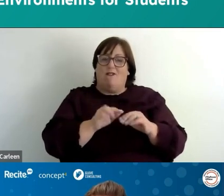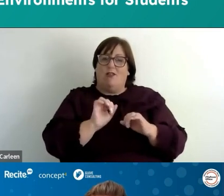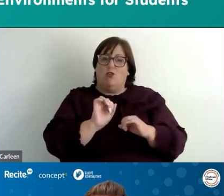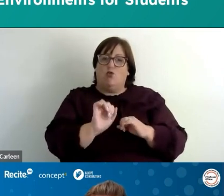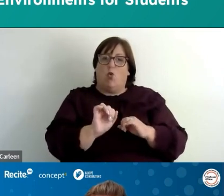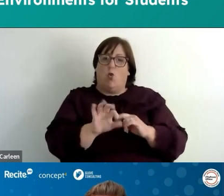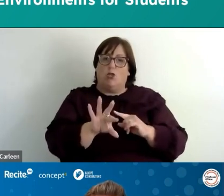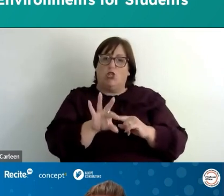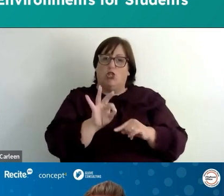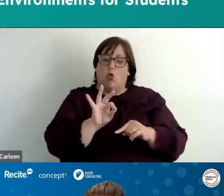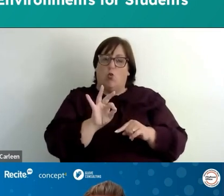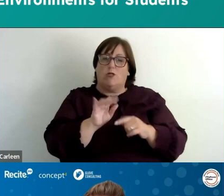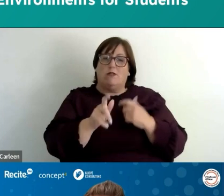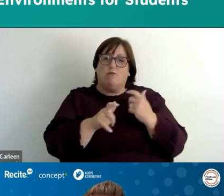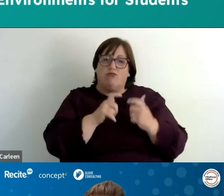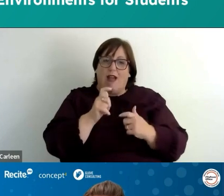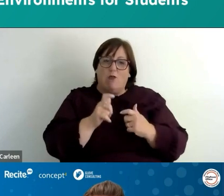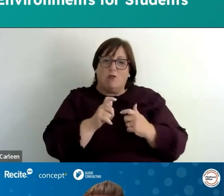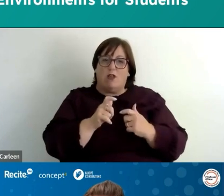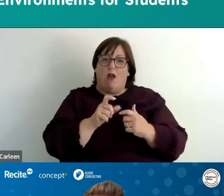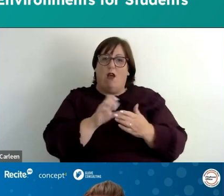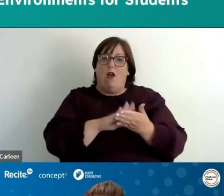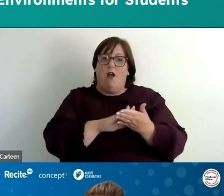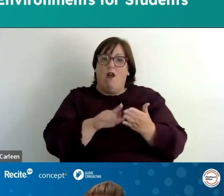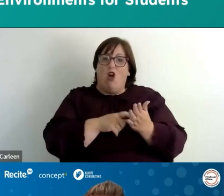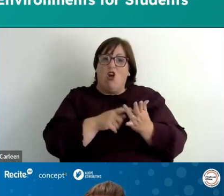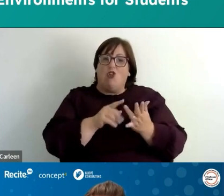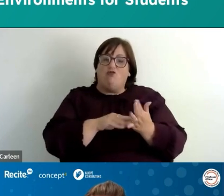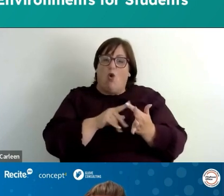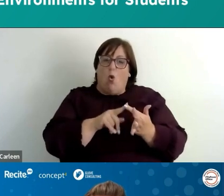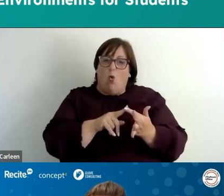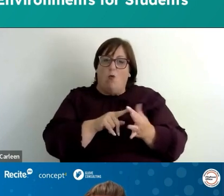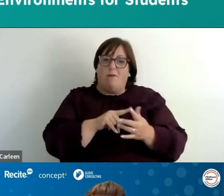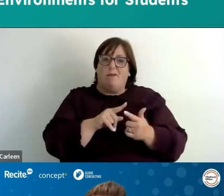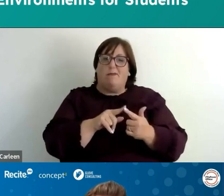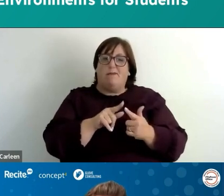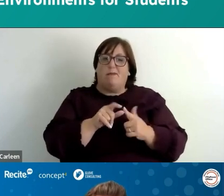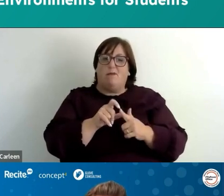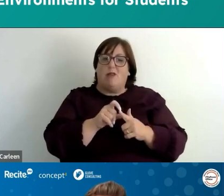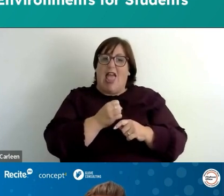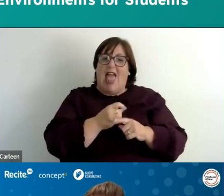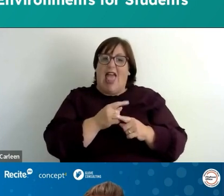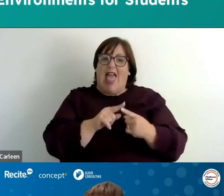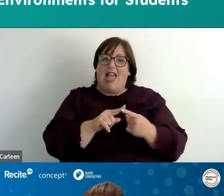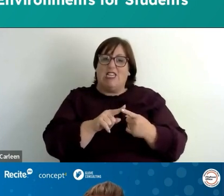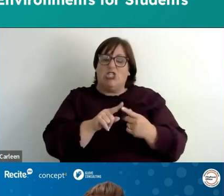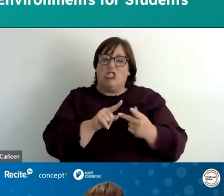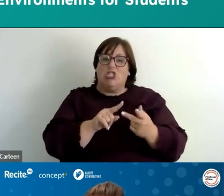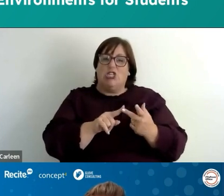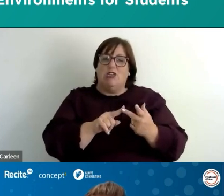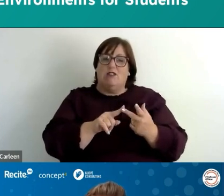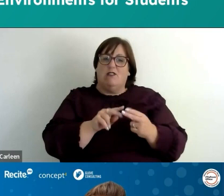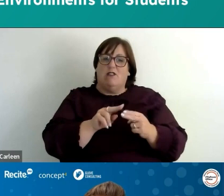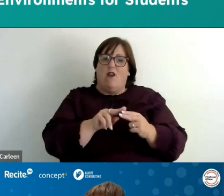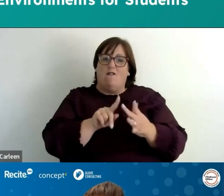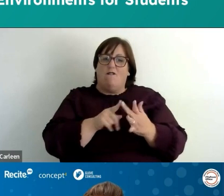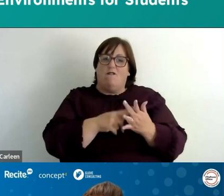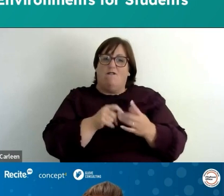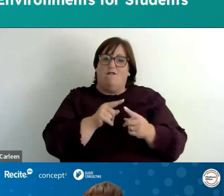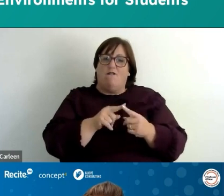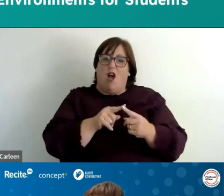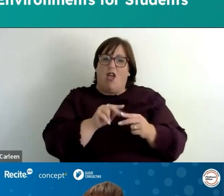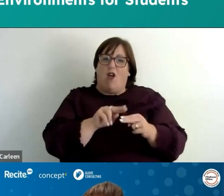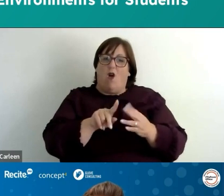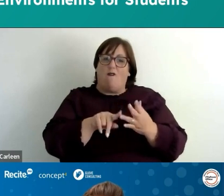Edge, Firefox, etc., and ask the browser to read out the PDF. If it does, then it's got some